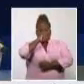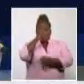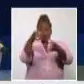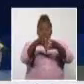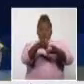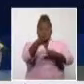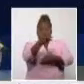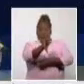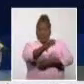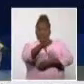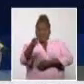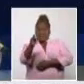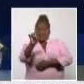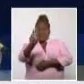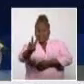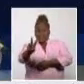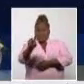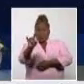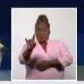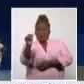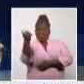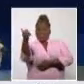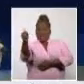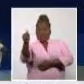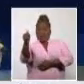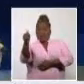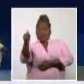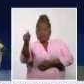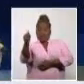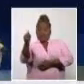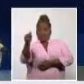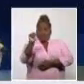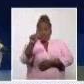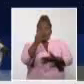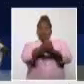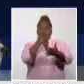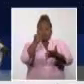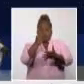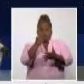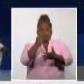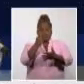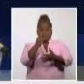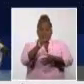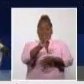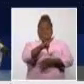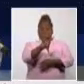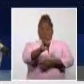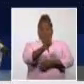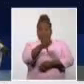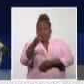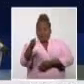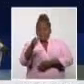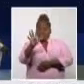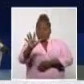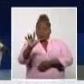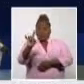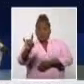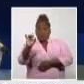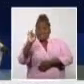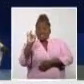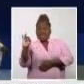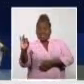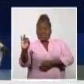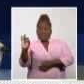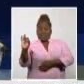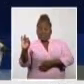age group are those over 20 years of age. In the 20 to 39 age group, there are 10 people.